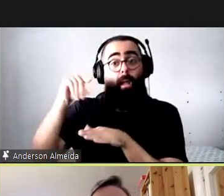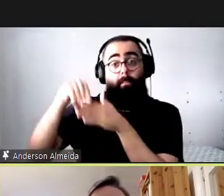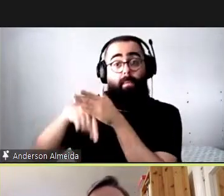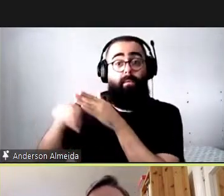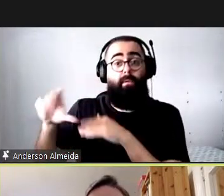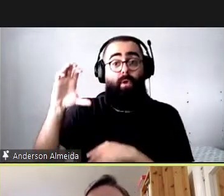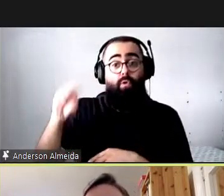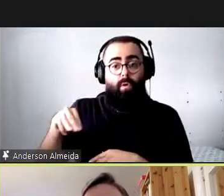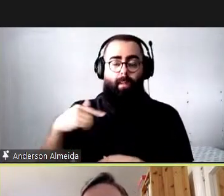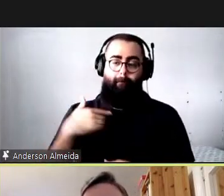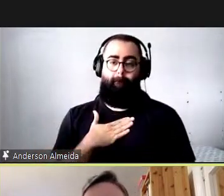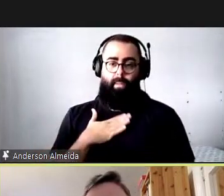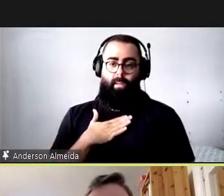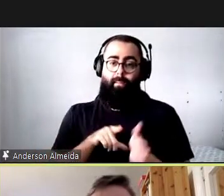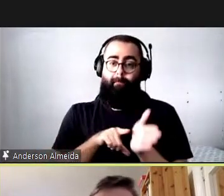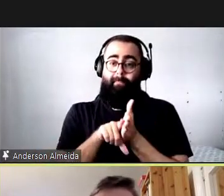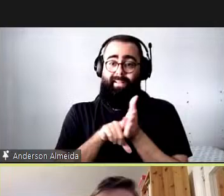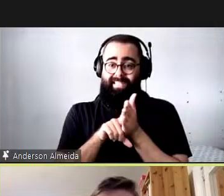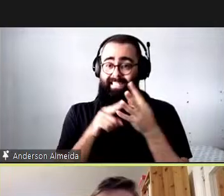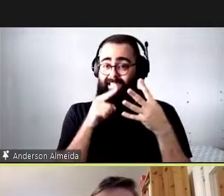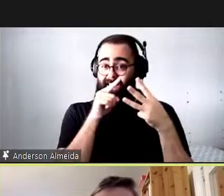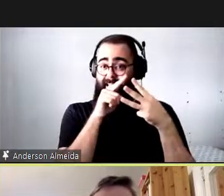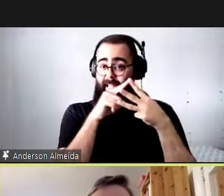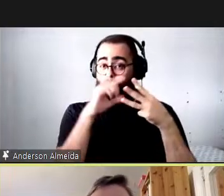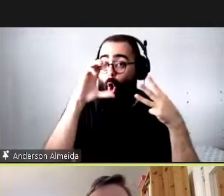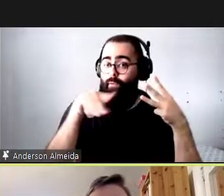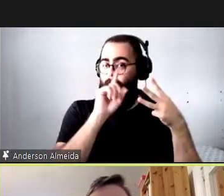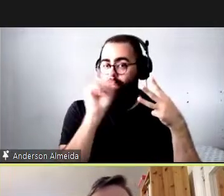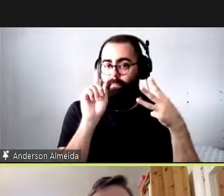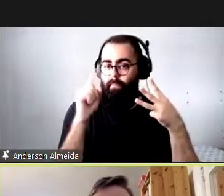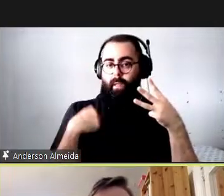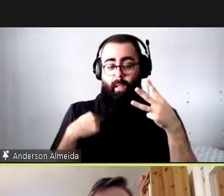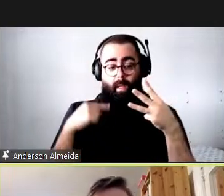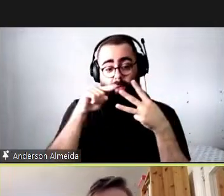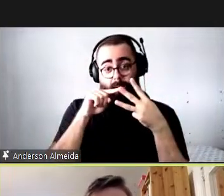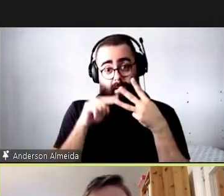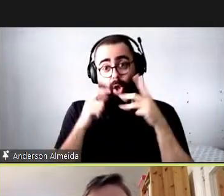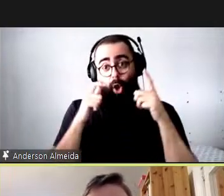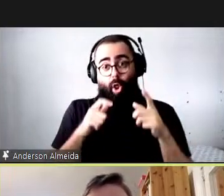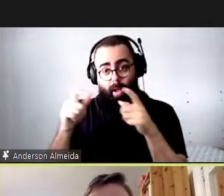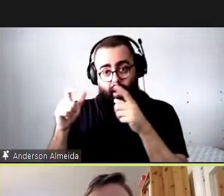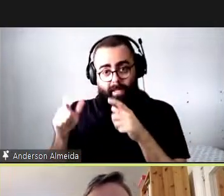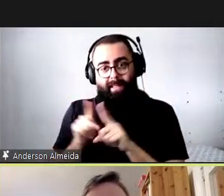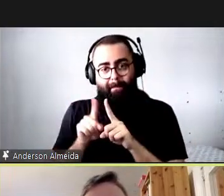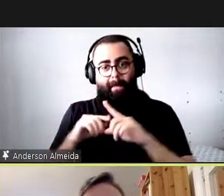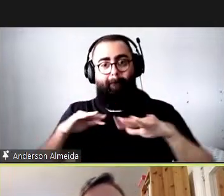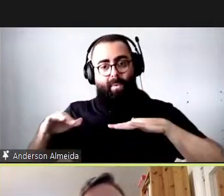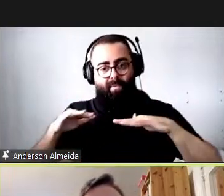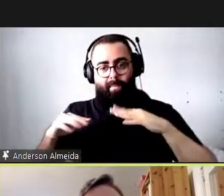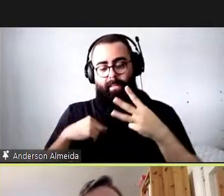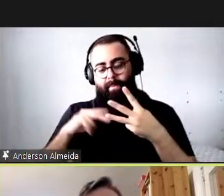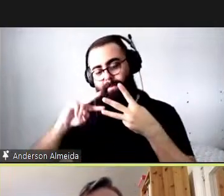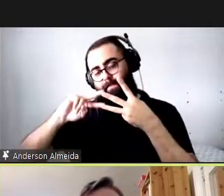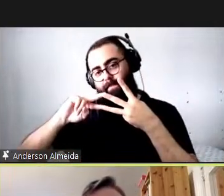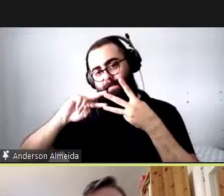focused mostly on the other two. And that's what I'll be talking about some more today.